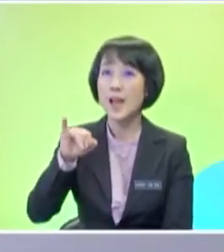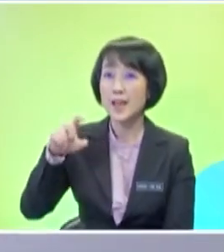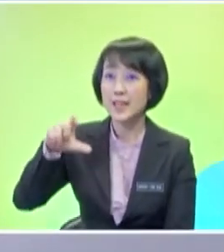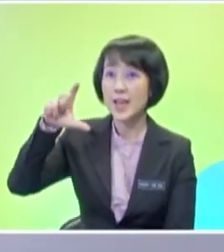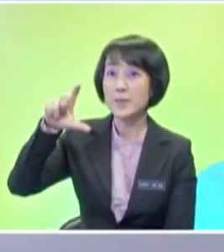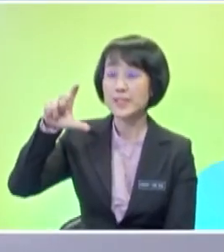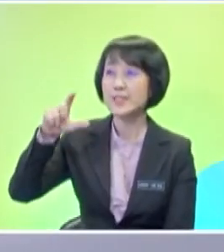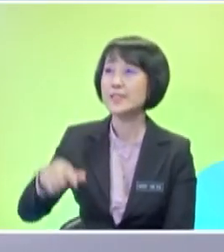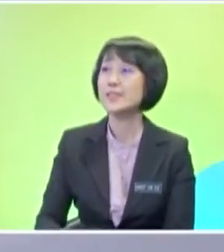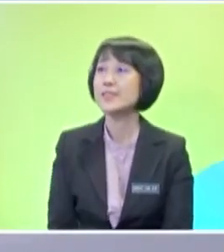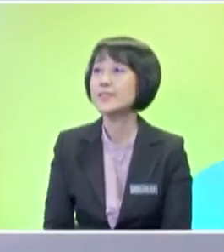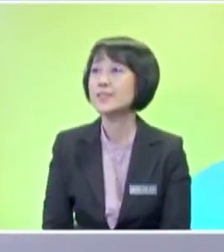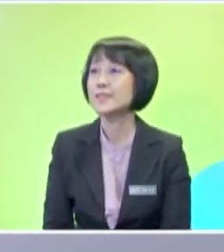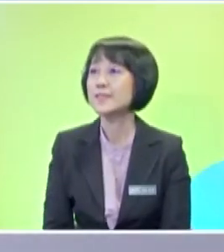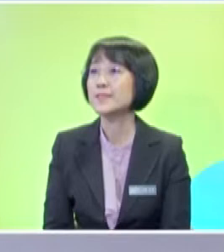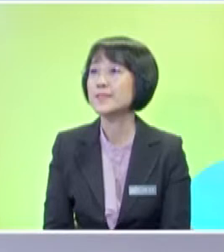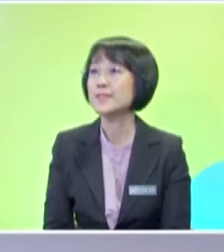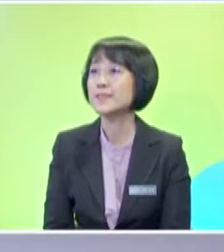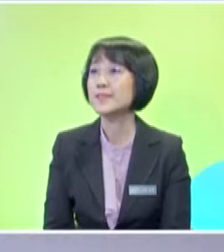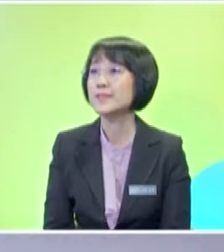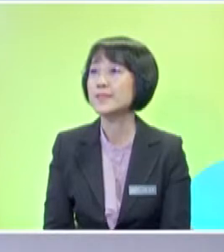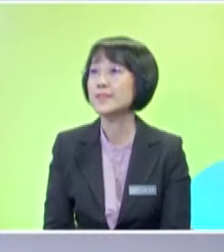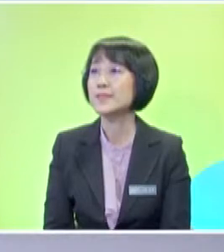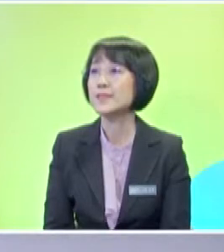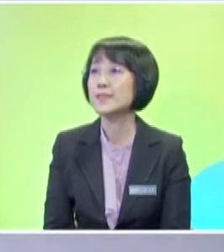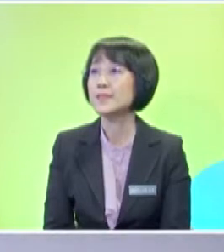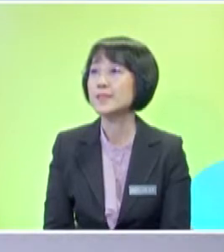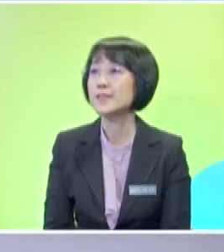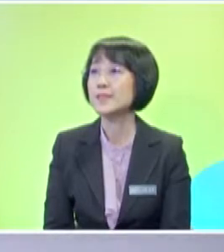the first, first letter. So the T